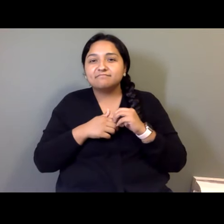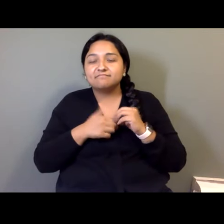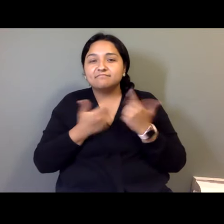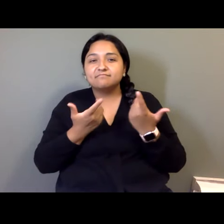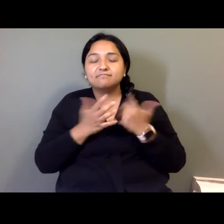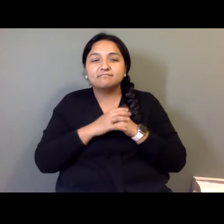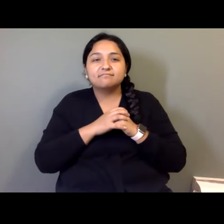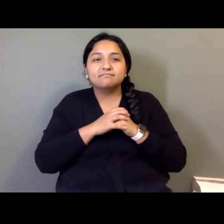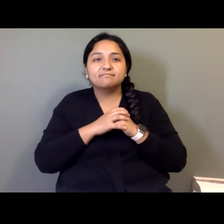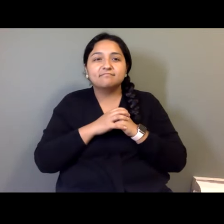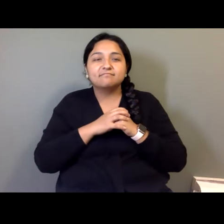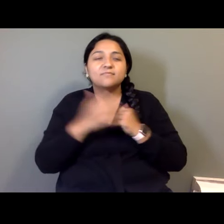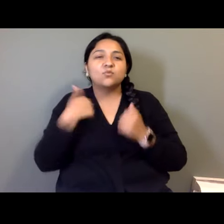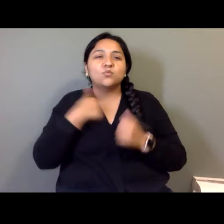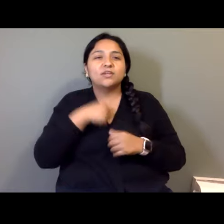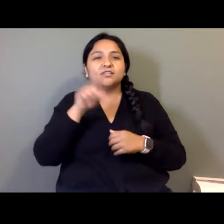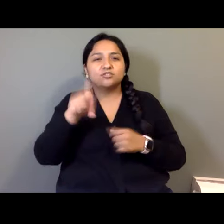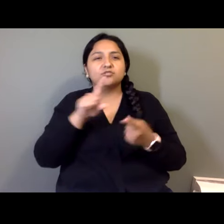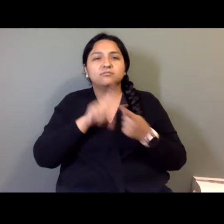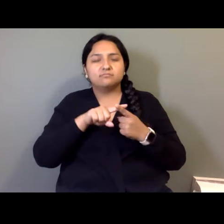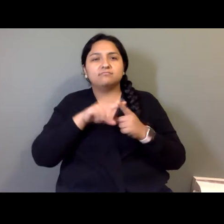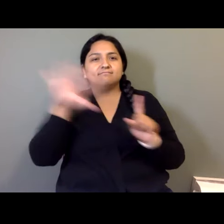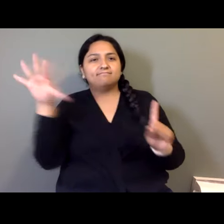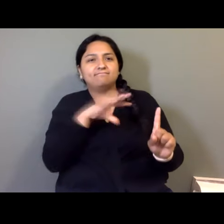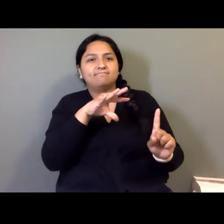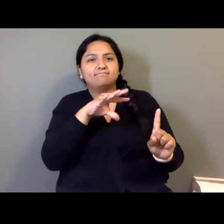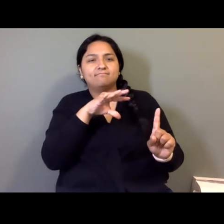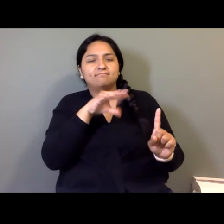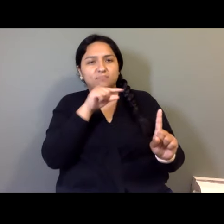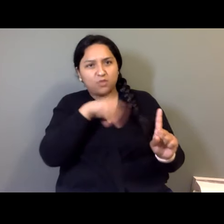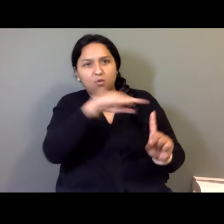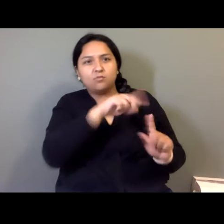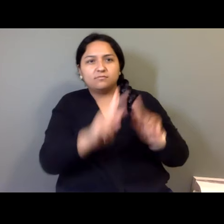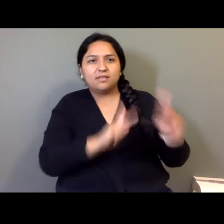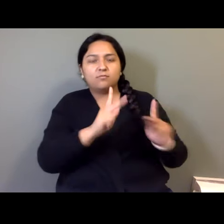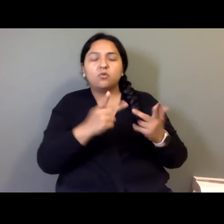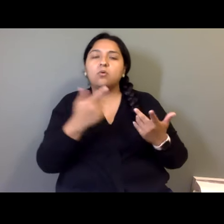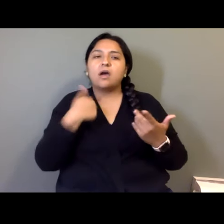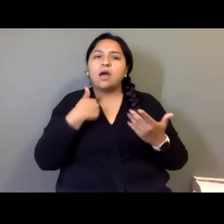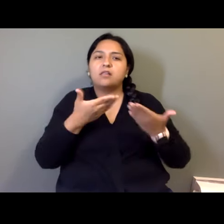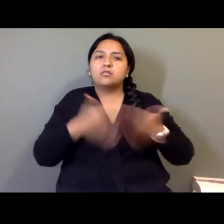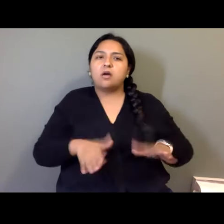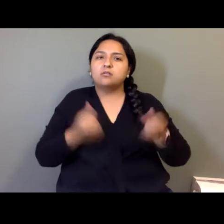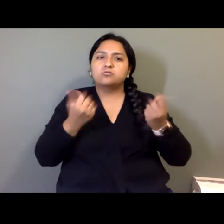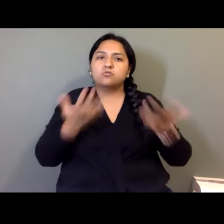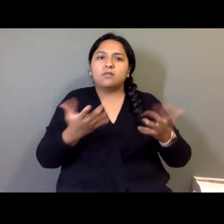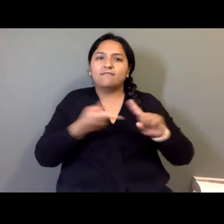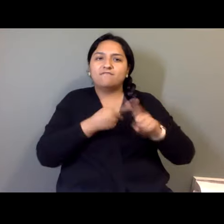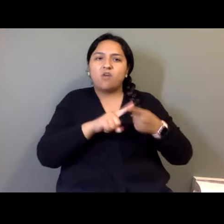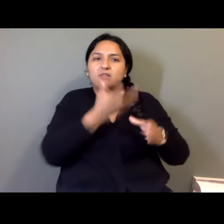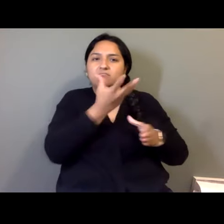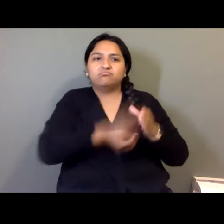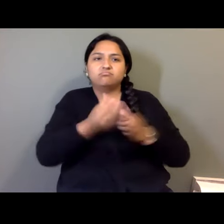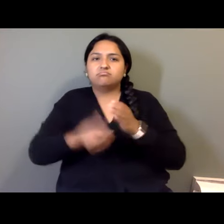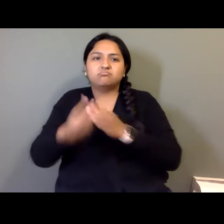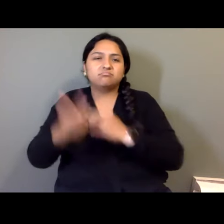like I was saying, I just think that we need to highlight these people. Like my friend, like, I've lost so many friends this year to gun violence.